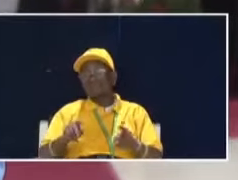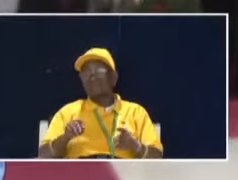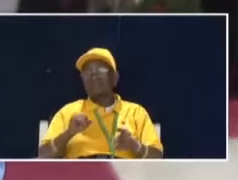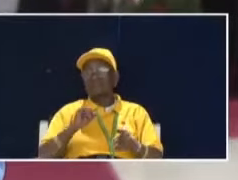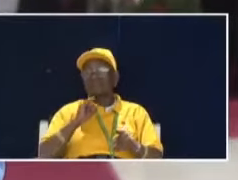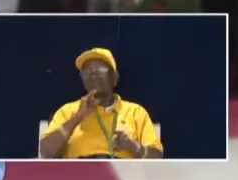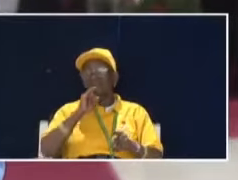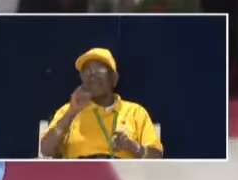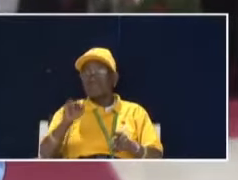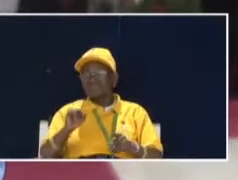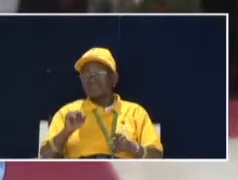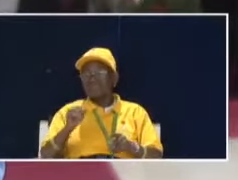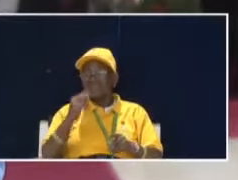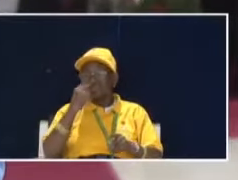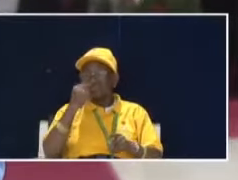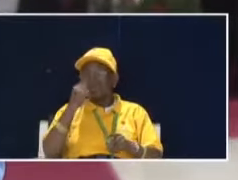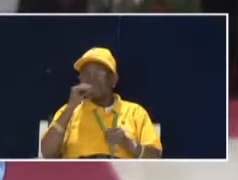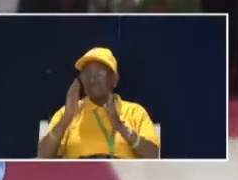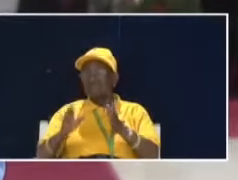So one of your prayers then